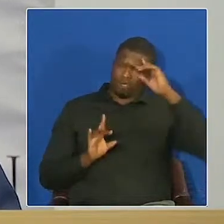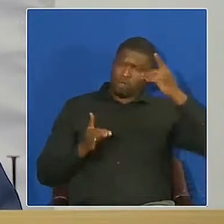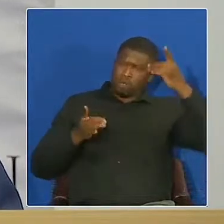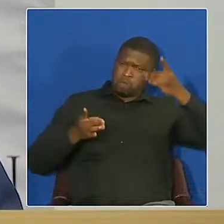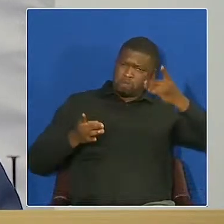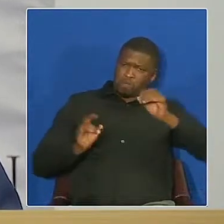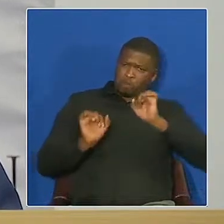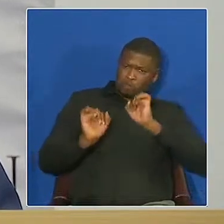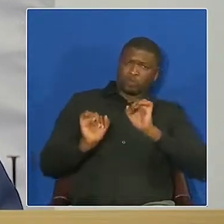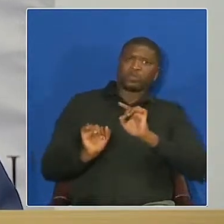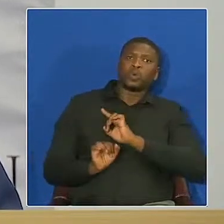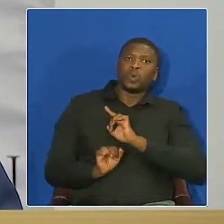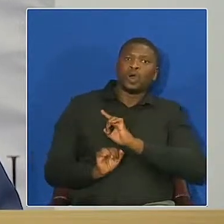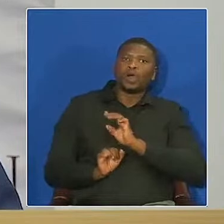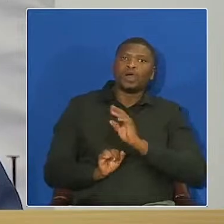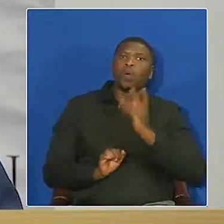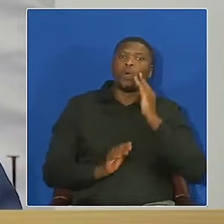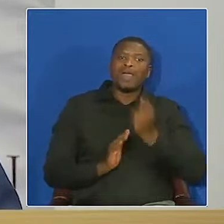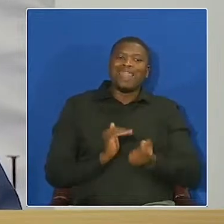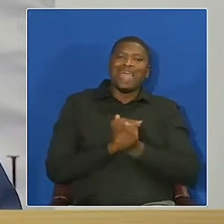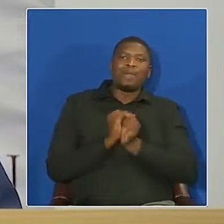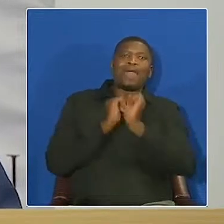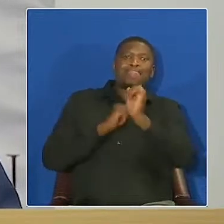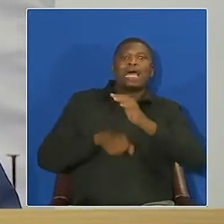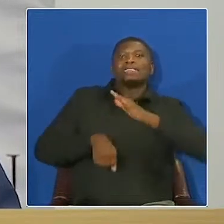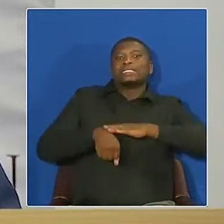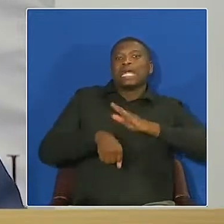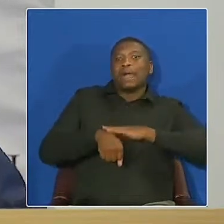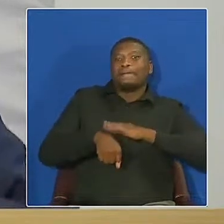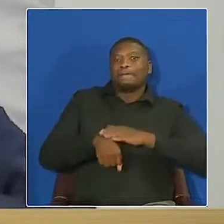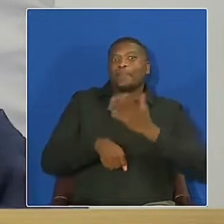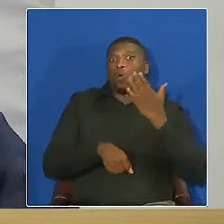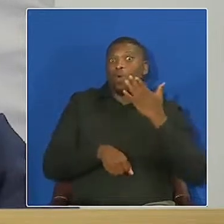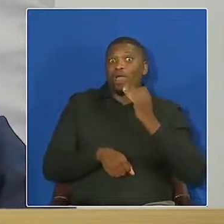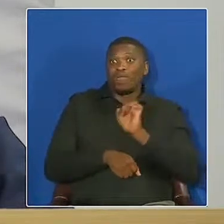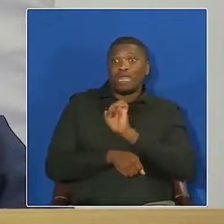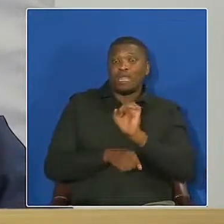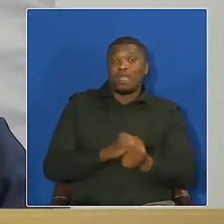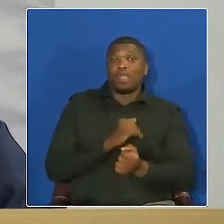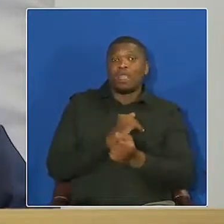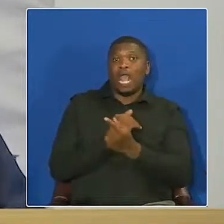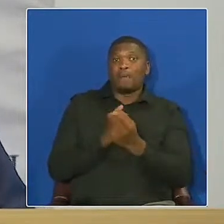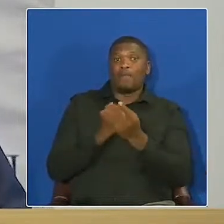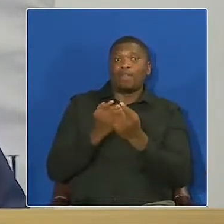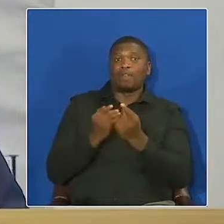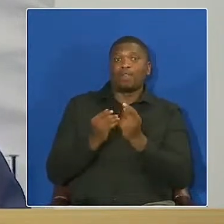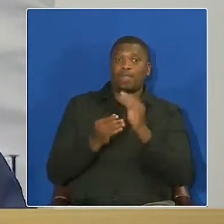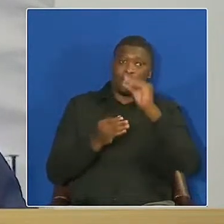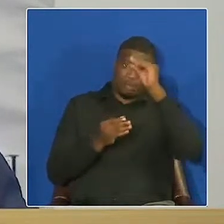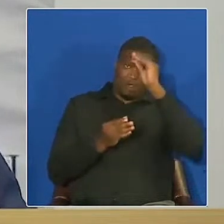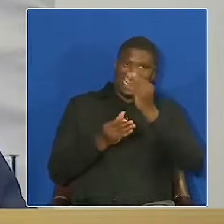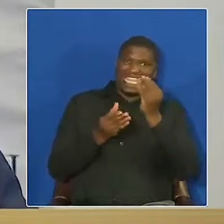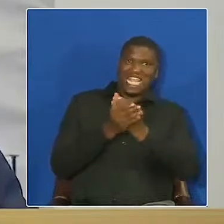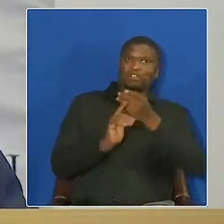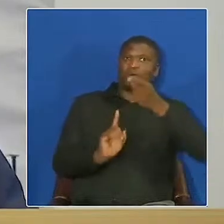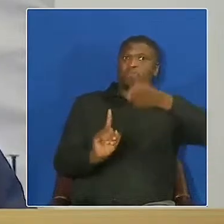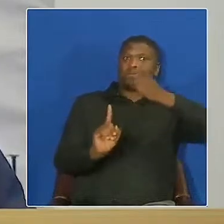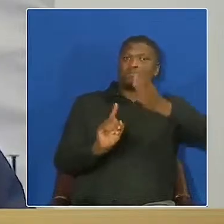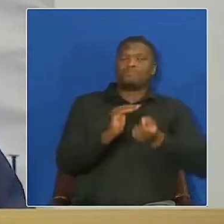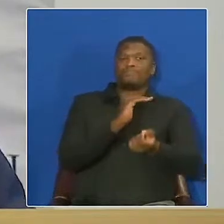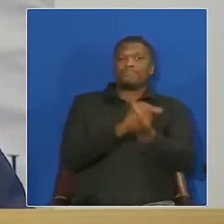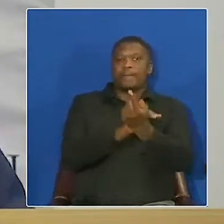was during that time exactly when the disciplinary case was on.